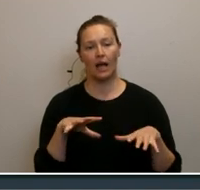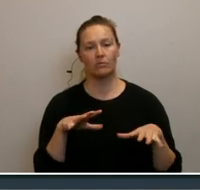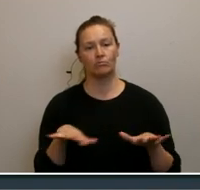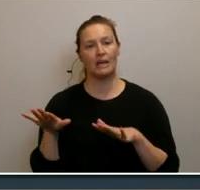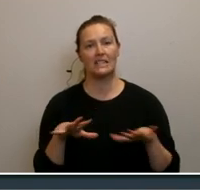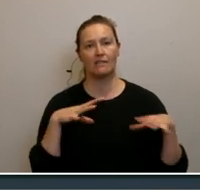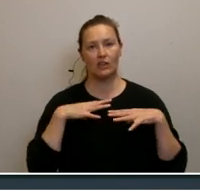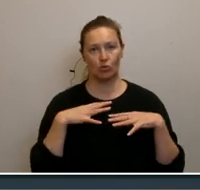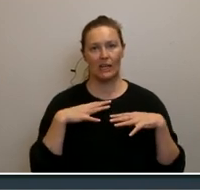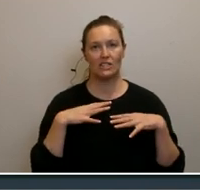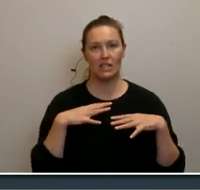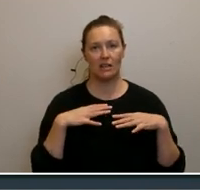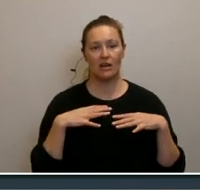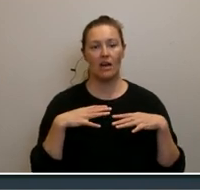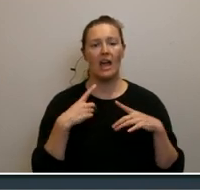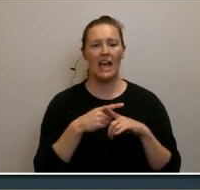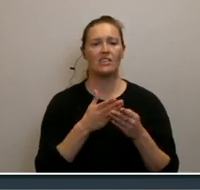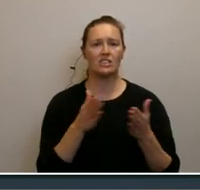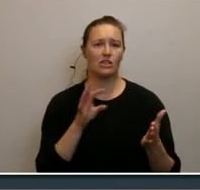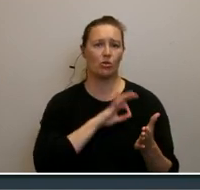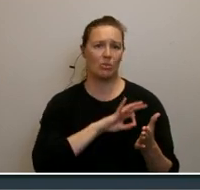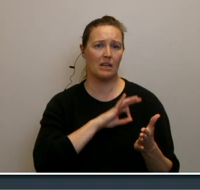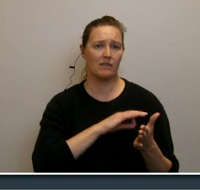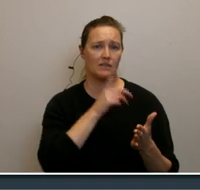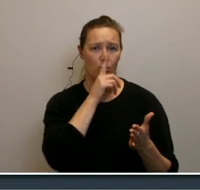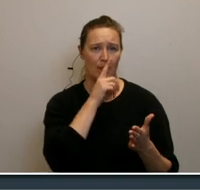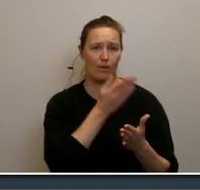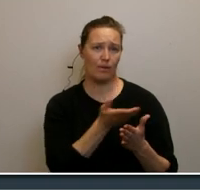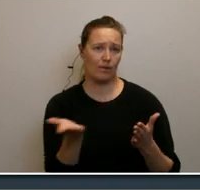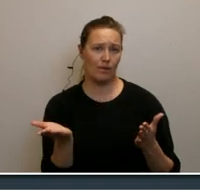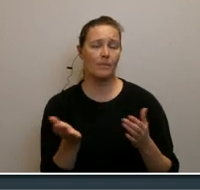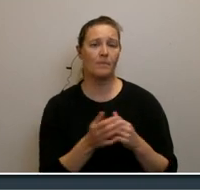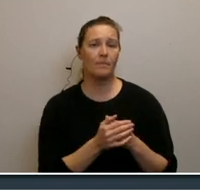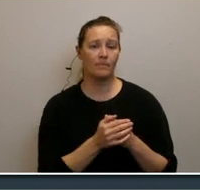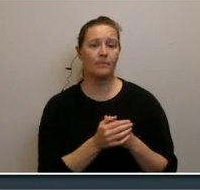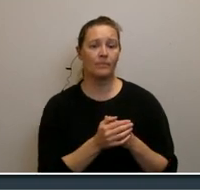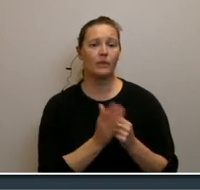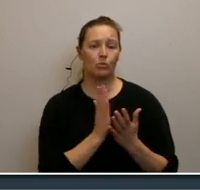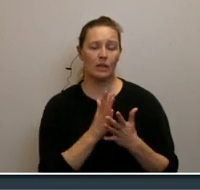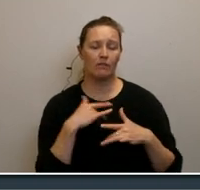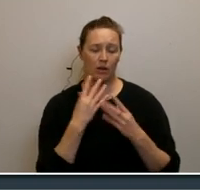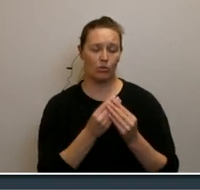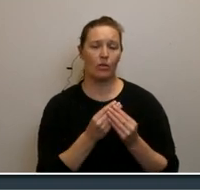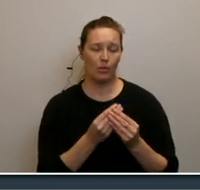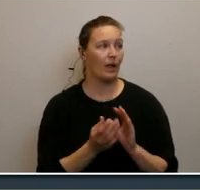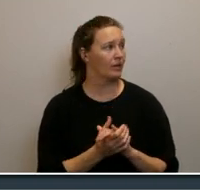or the general benefits nature confers on residents' well-being all seems very